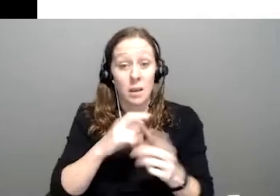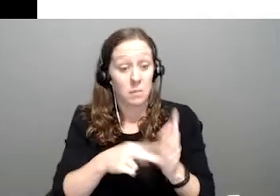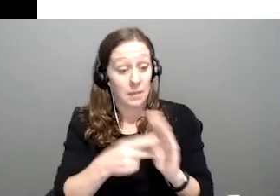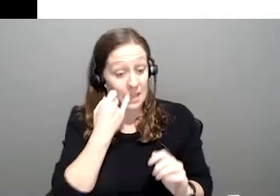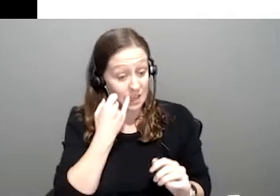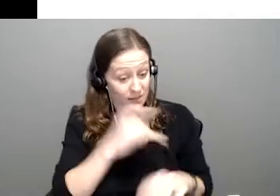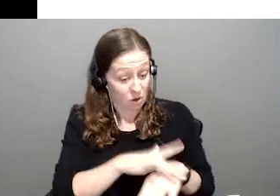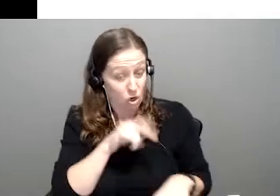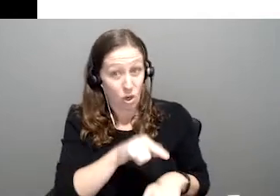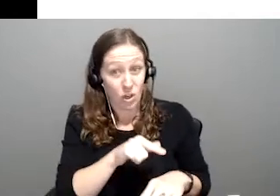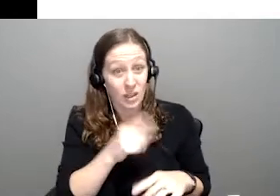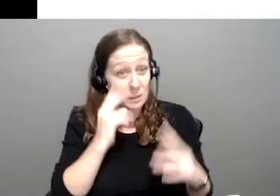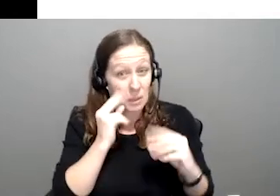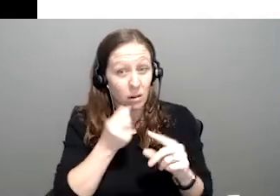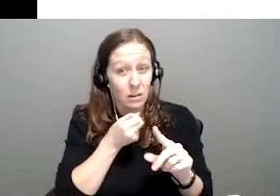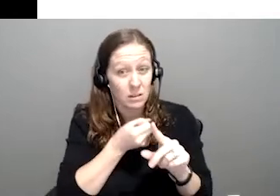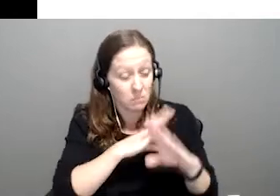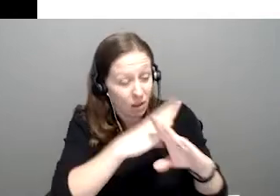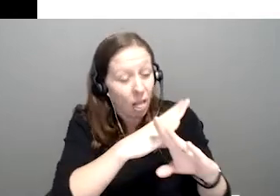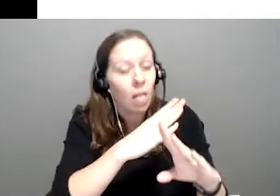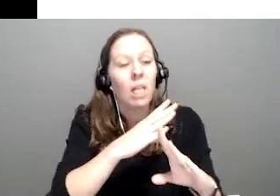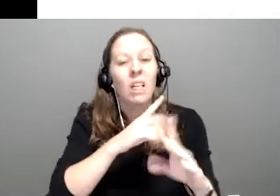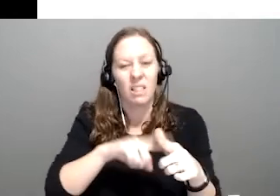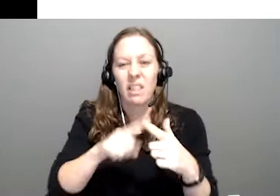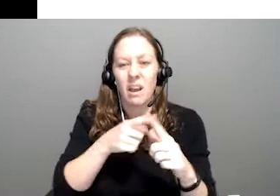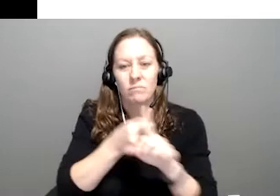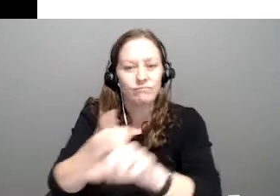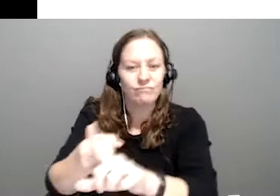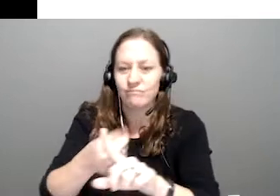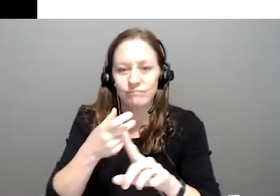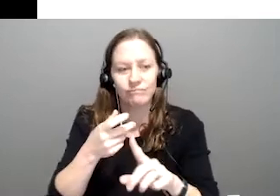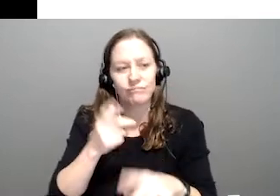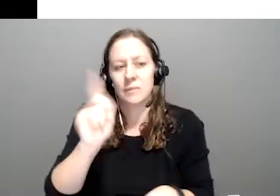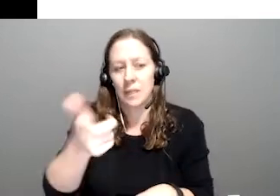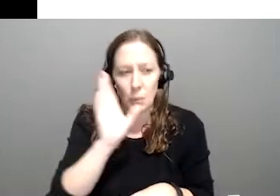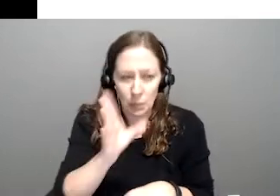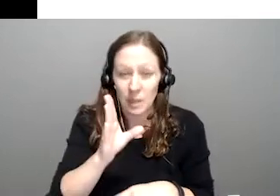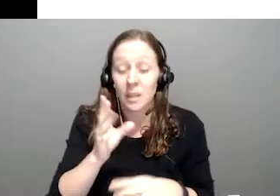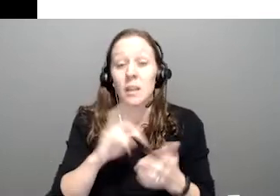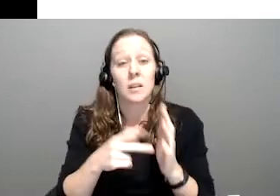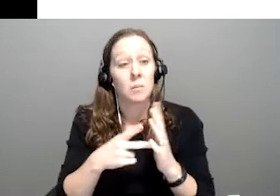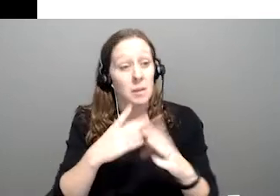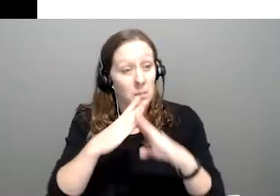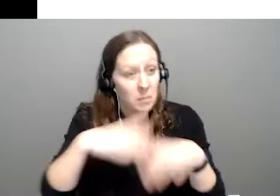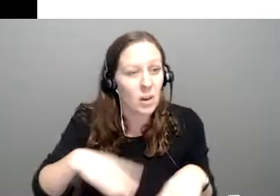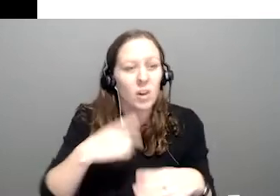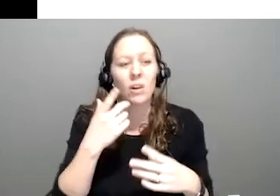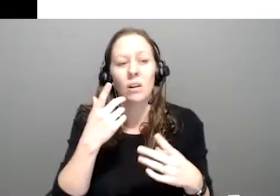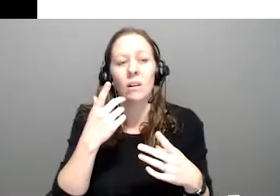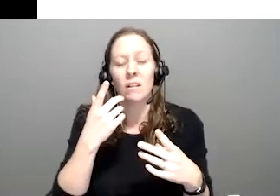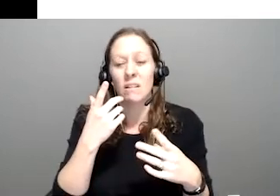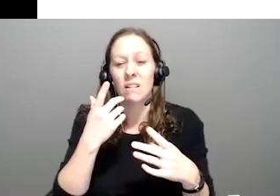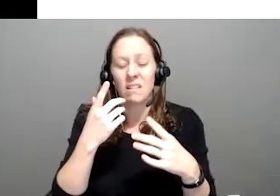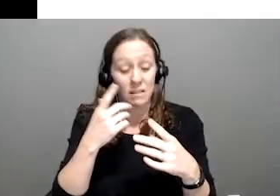face difficulties remaining employed. They're more likely to report productivity losses and underemployment at the later phases of